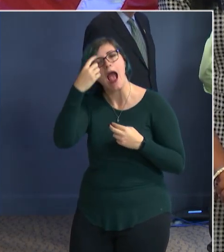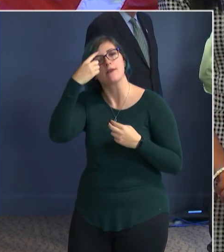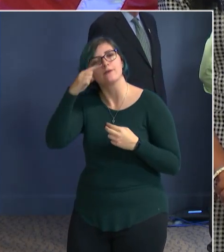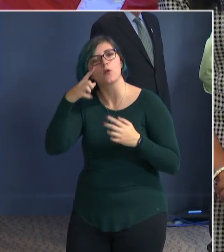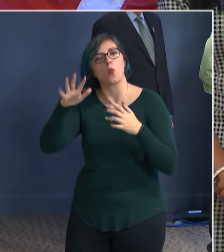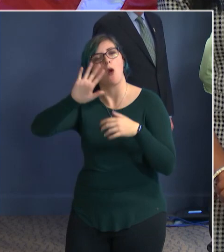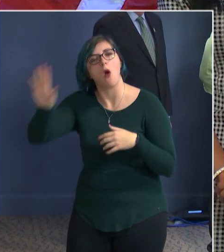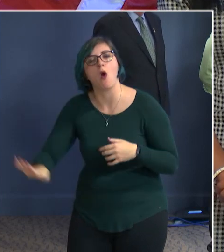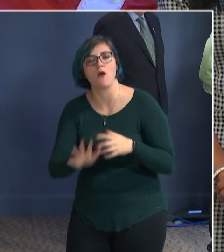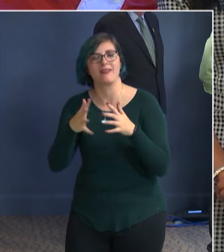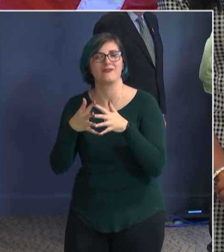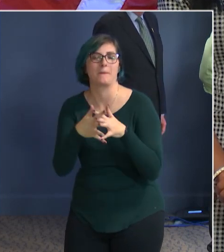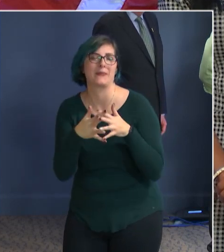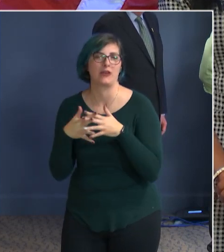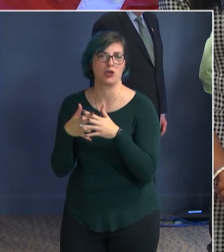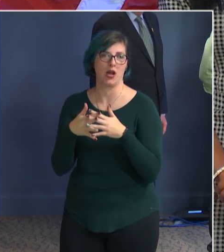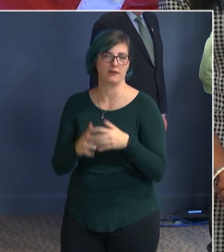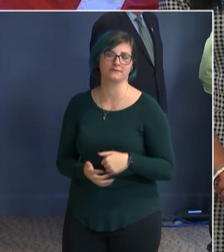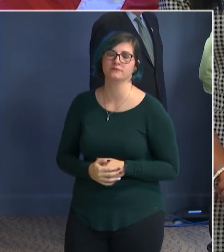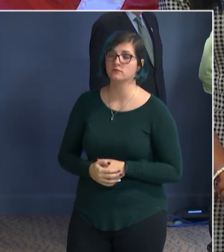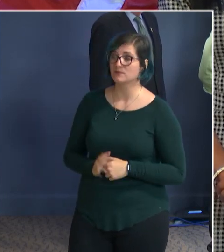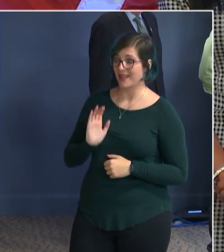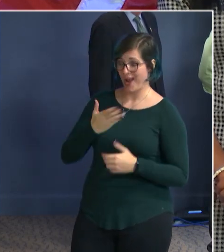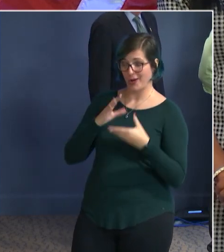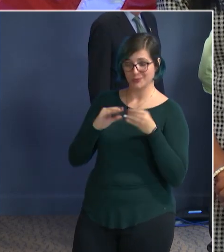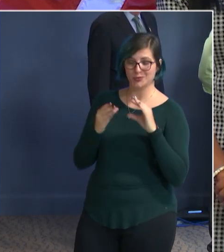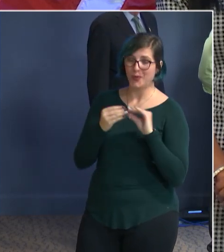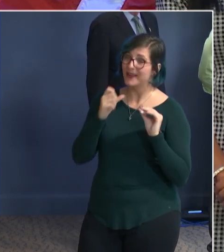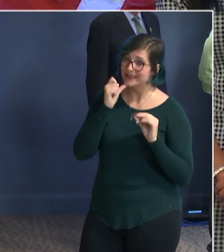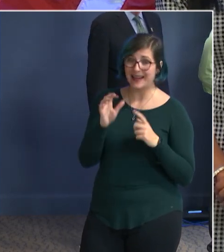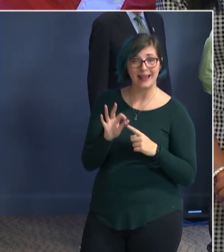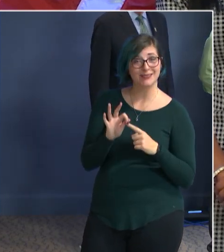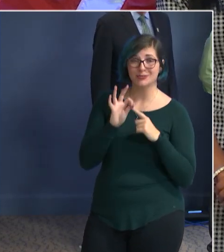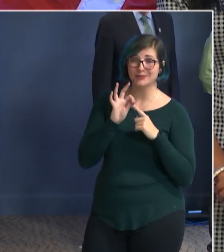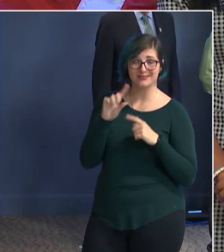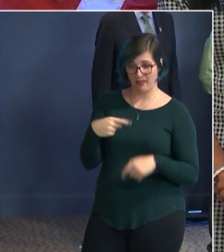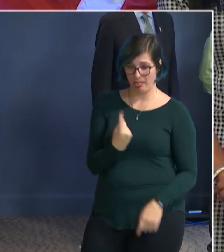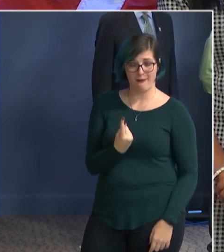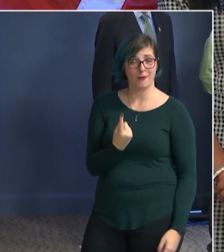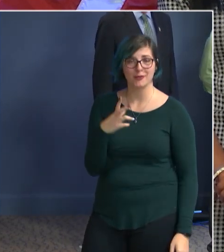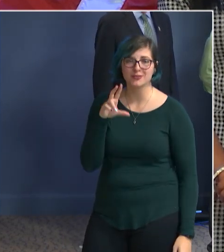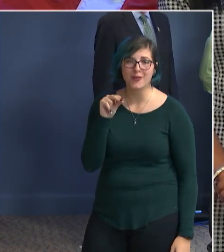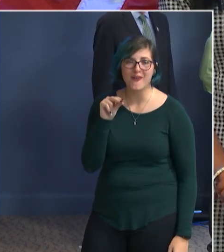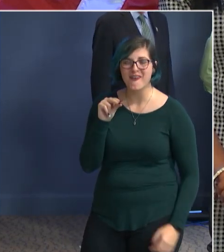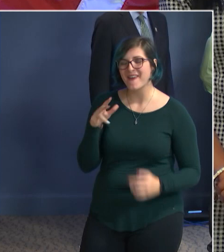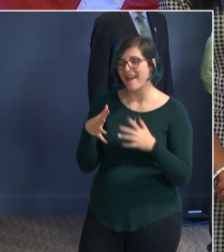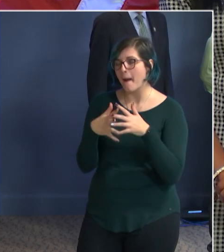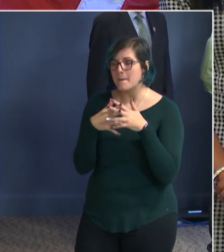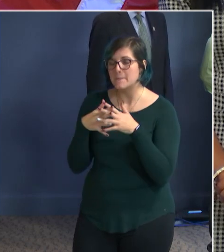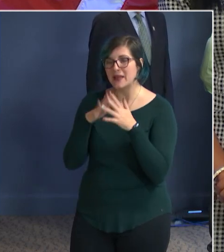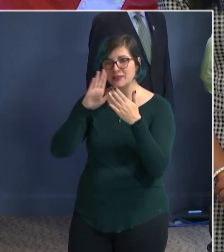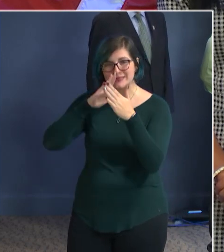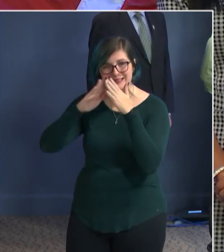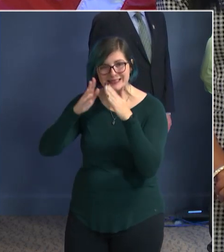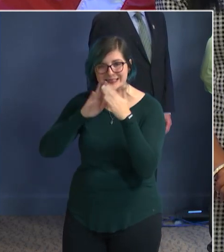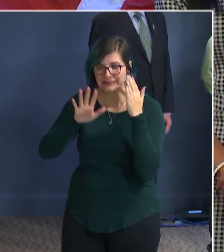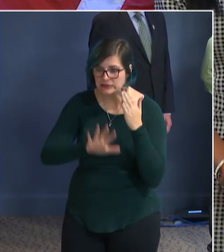And so we think our story is not unique. American cities are